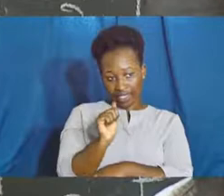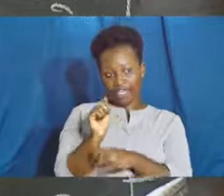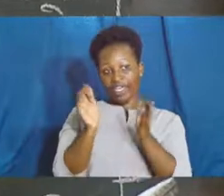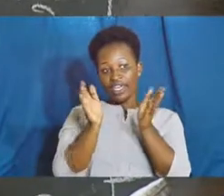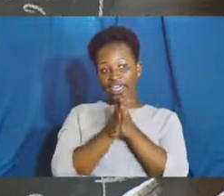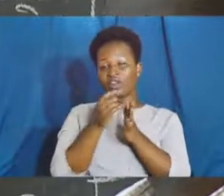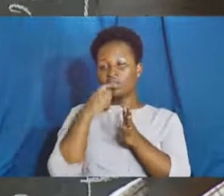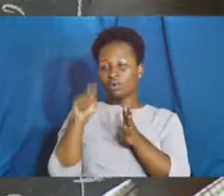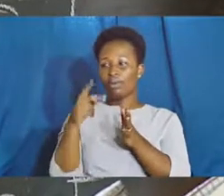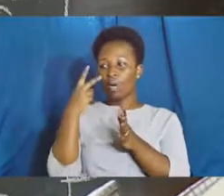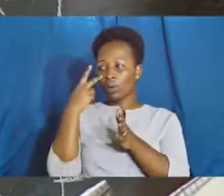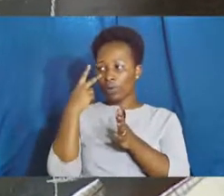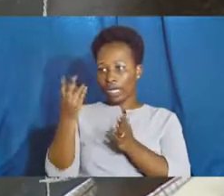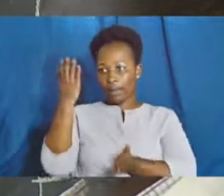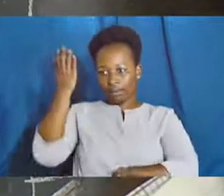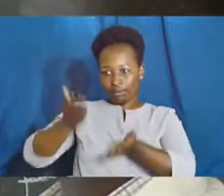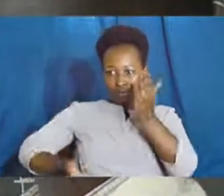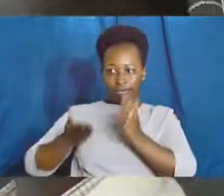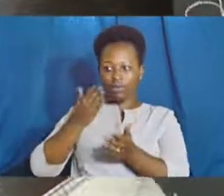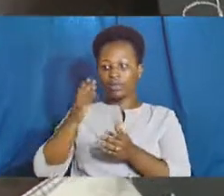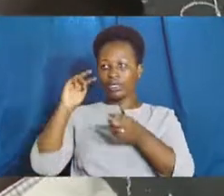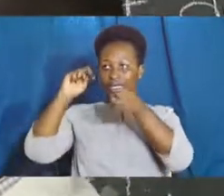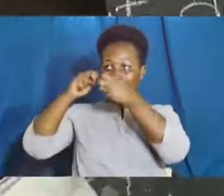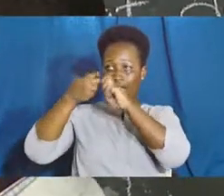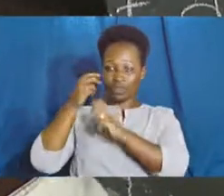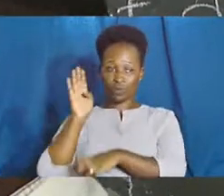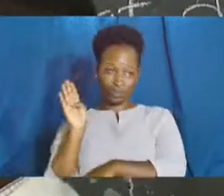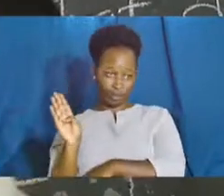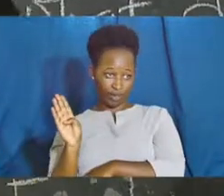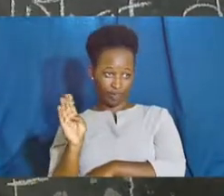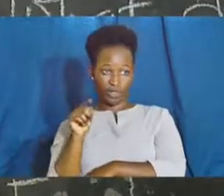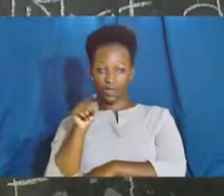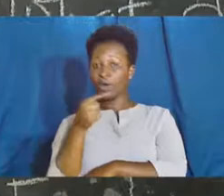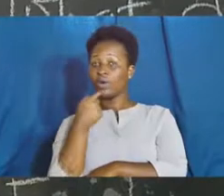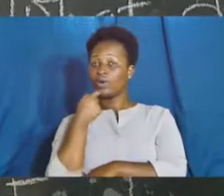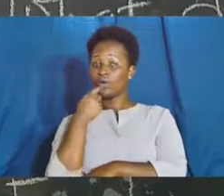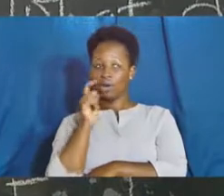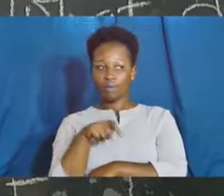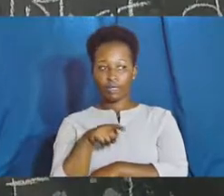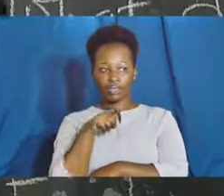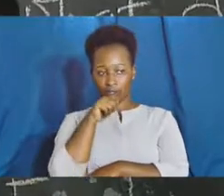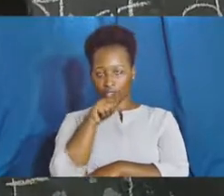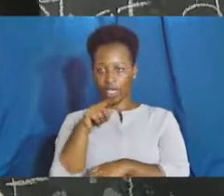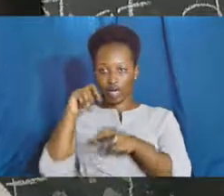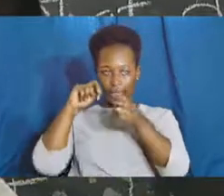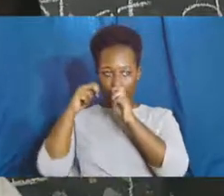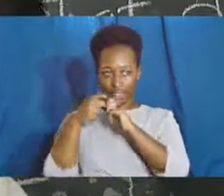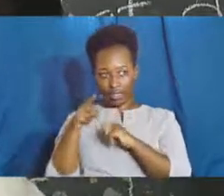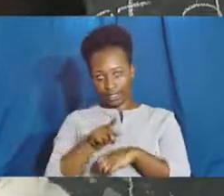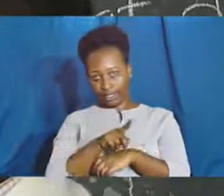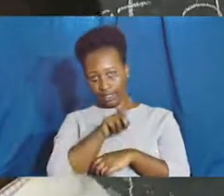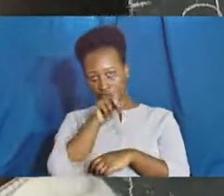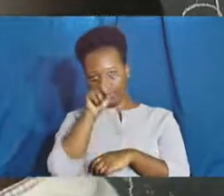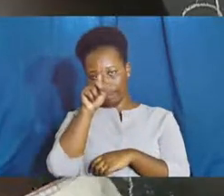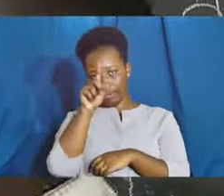have to compare it to the one at B. So it means that here, you don't have to guess. That is the current that is going now, it is coming